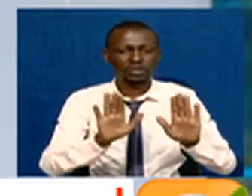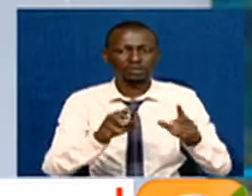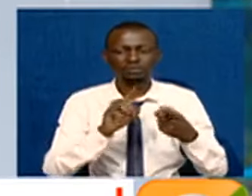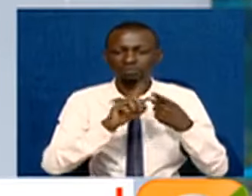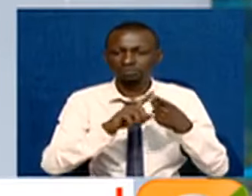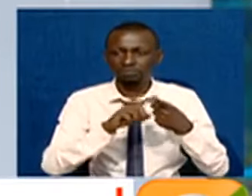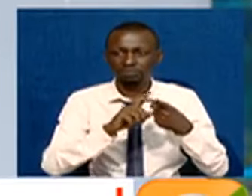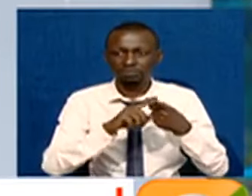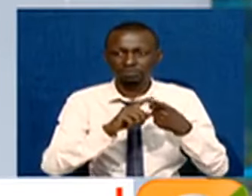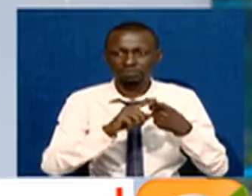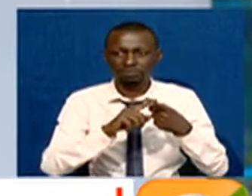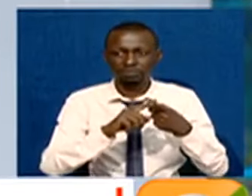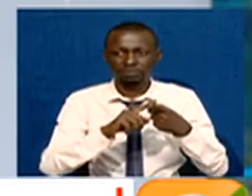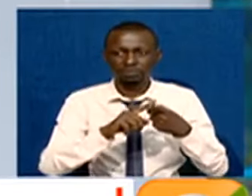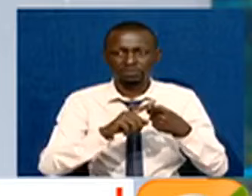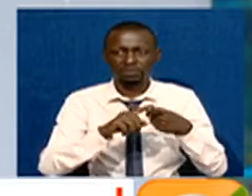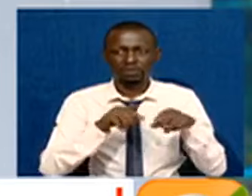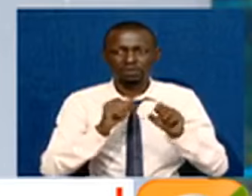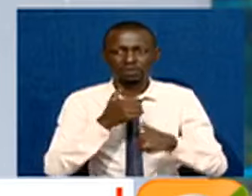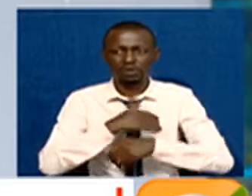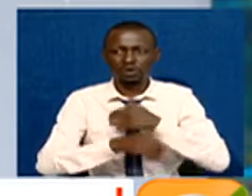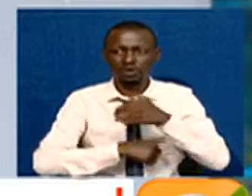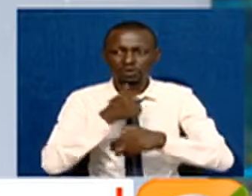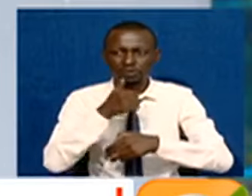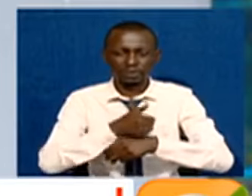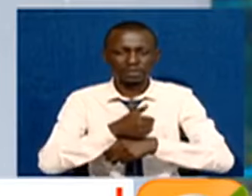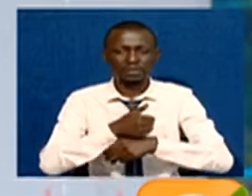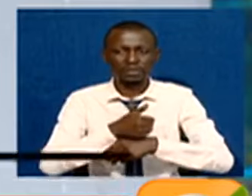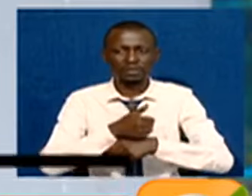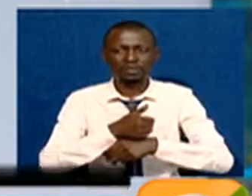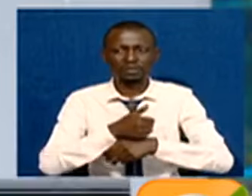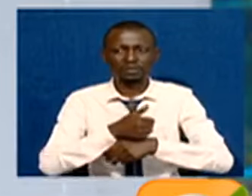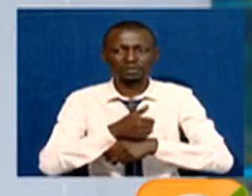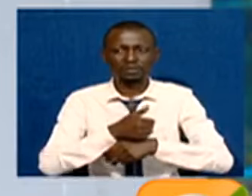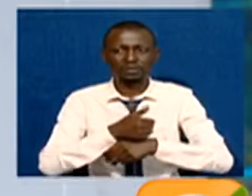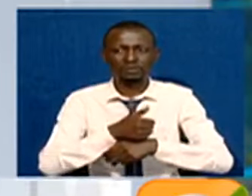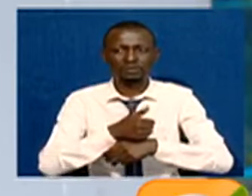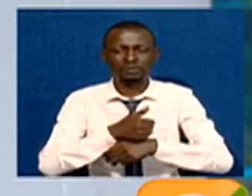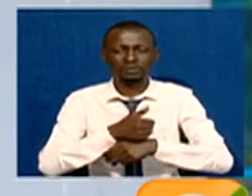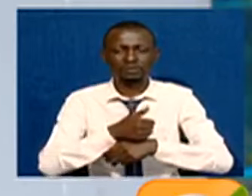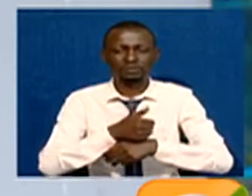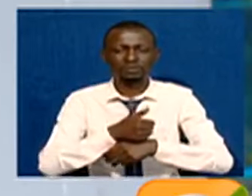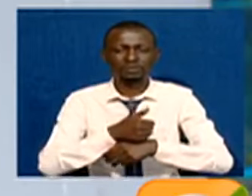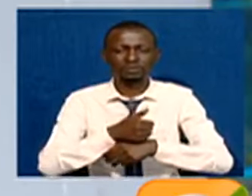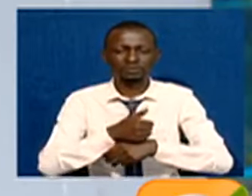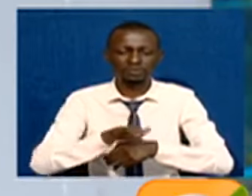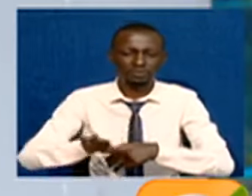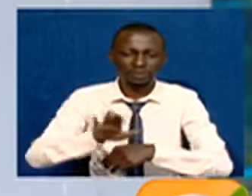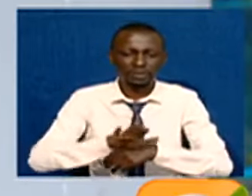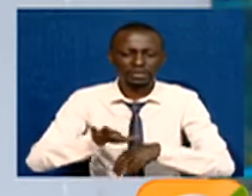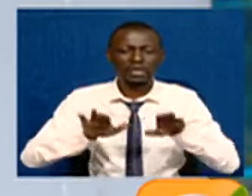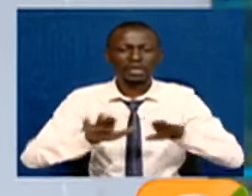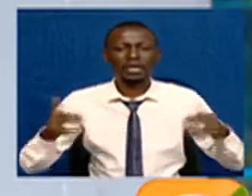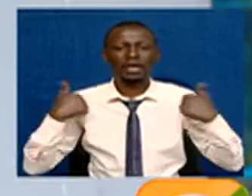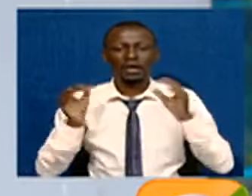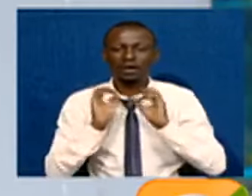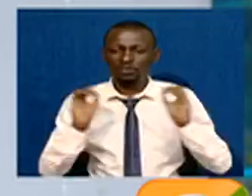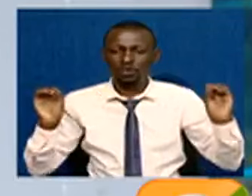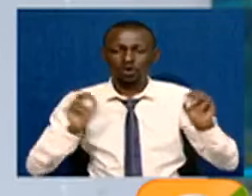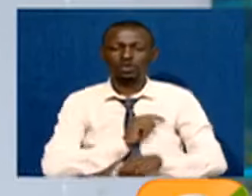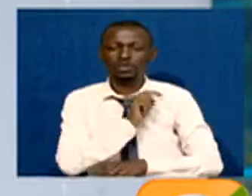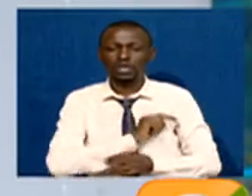build human capital because that's our essence. We don't have much land that we can do so much. We don't have natural resources, and